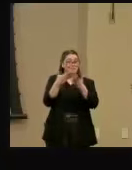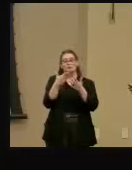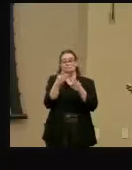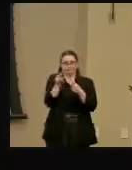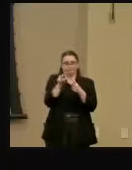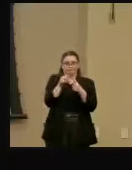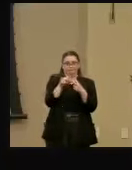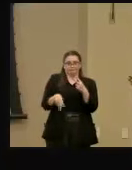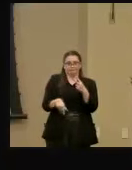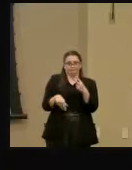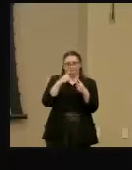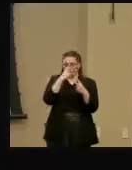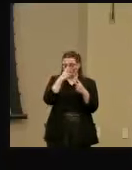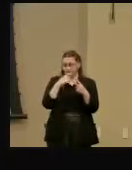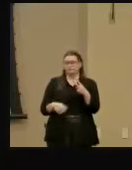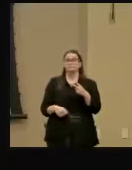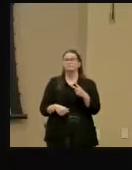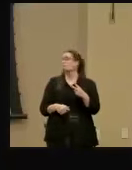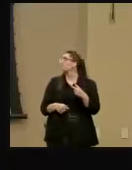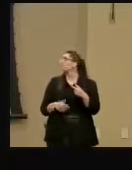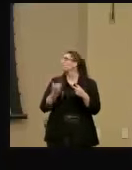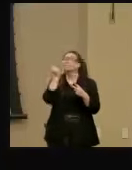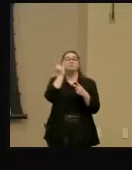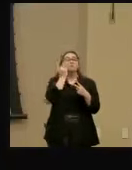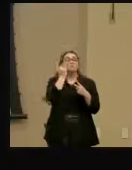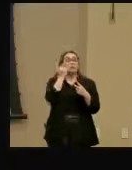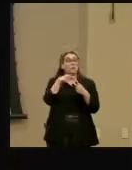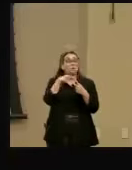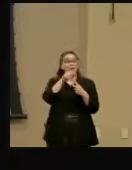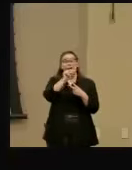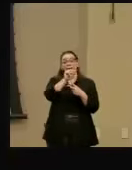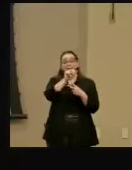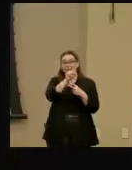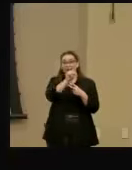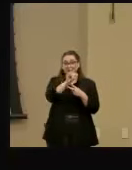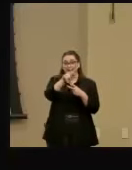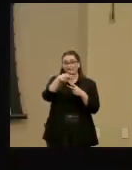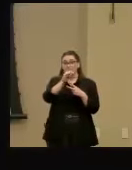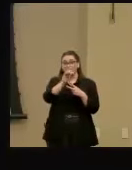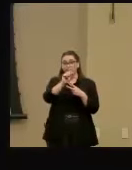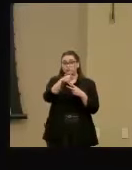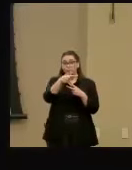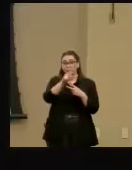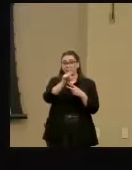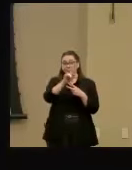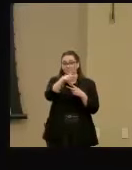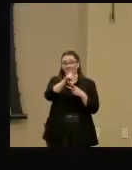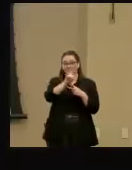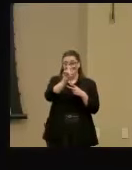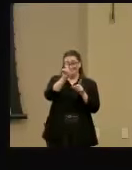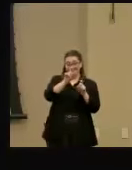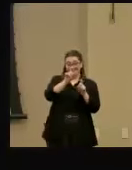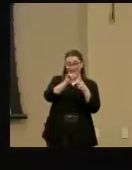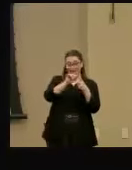major concepts here, which I have on the screen. If somebody has antiphospholipid testing or extremely